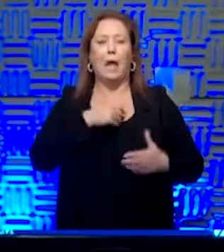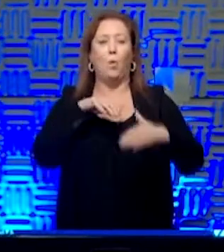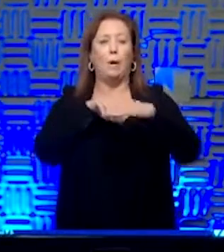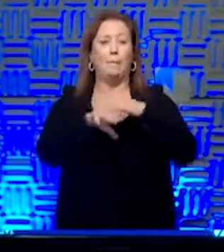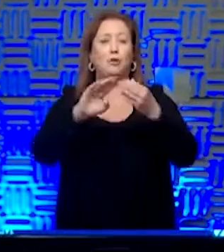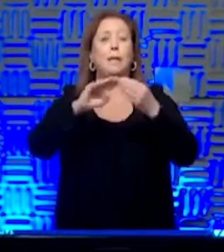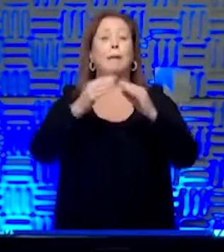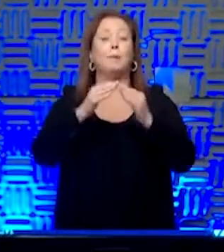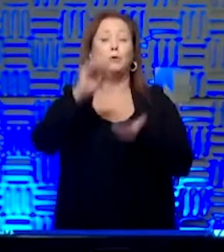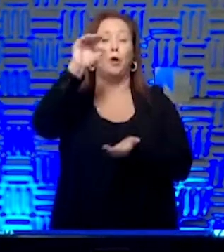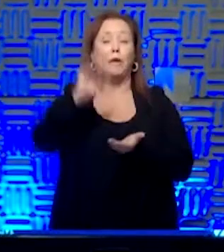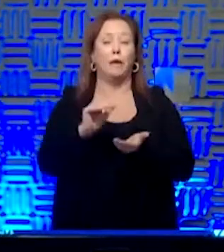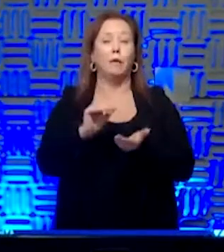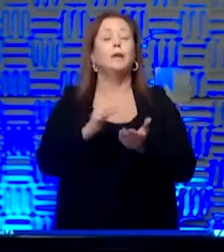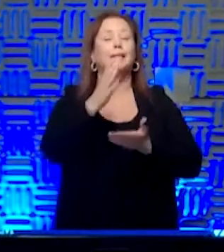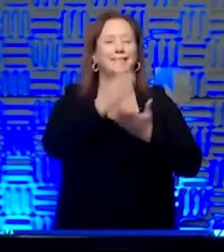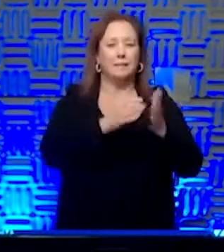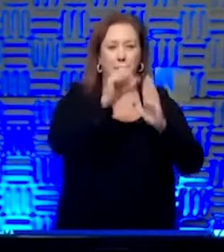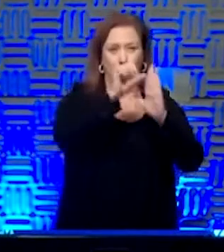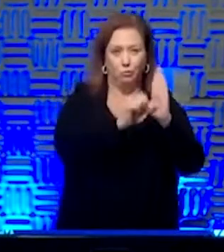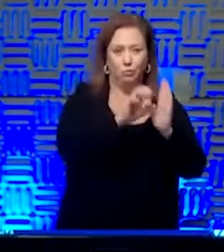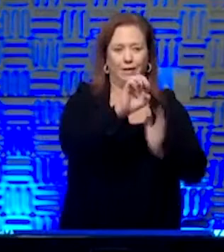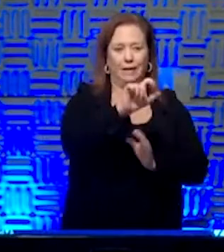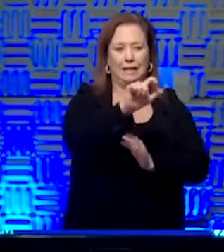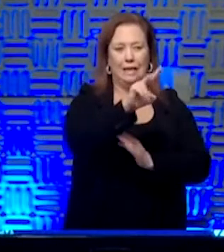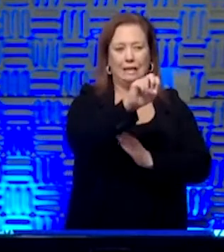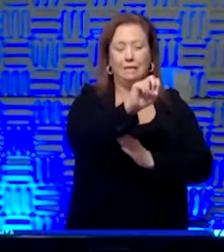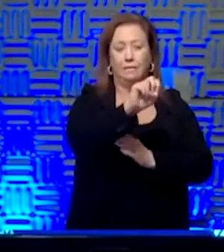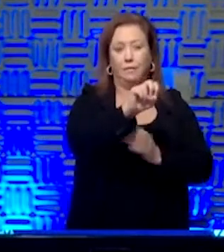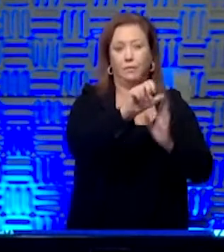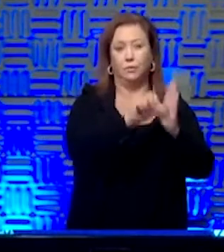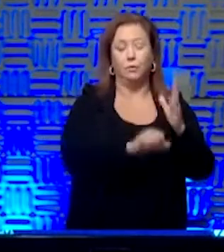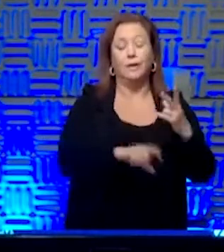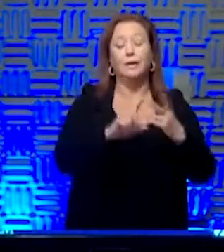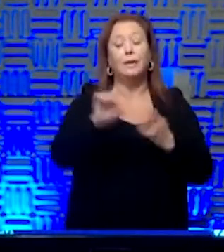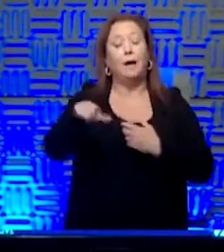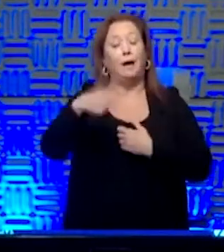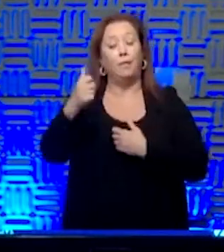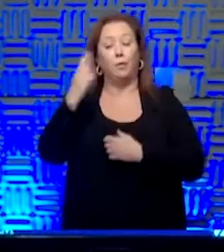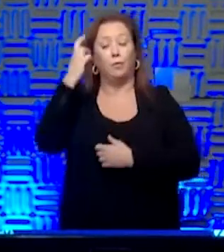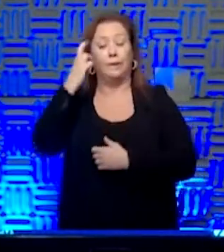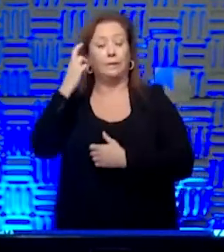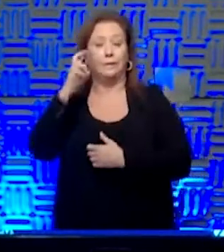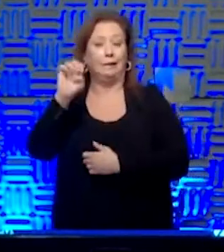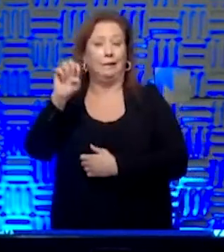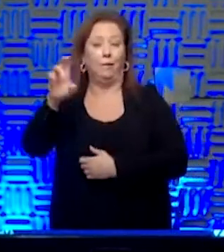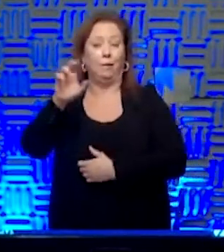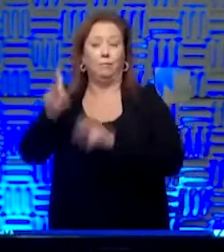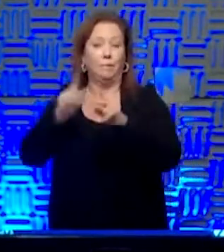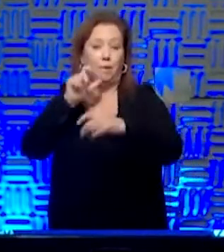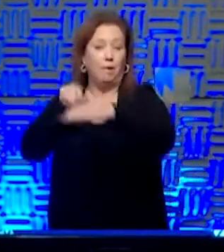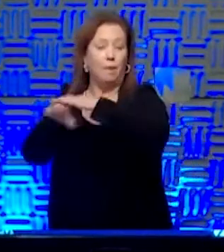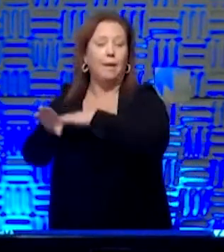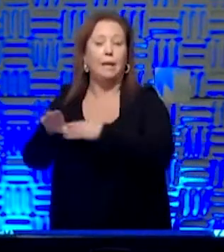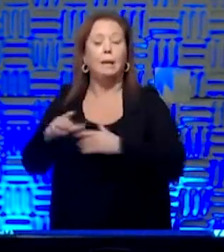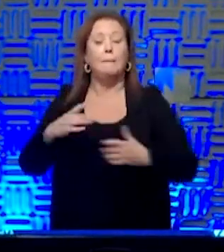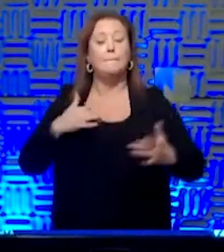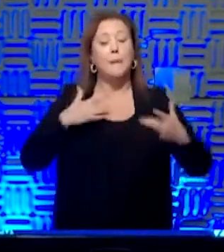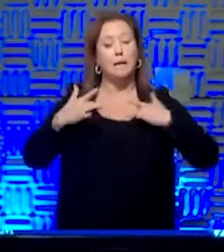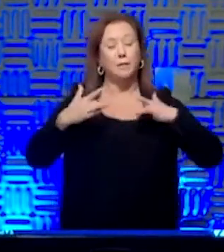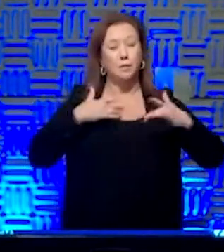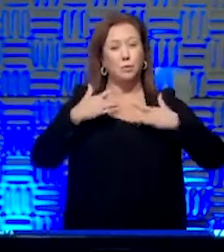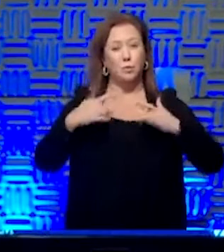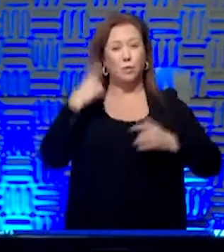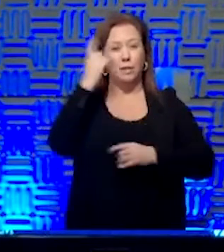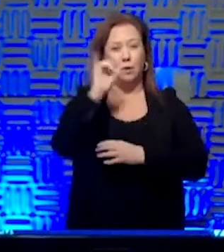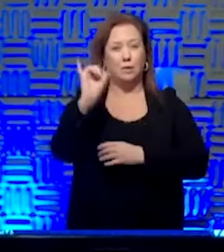down, and some of it is surgery, elective surgery. Some of these people aren't coming into the emergency room as often. What I'm a little concerned about is what this looks